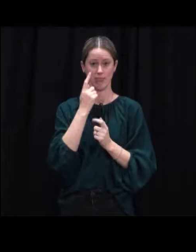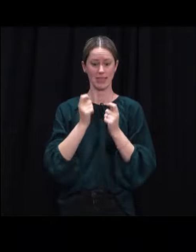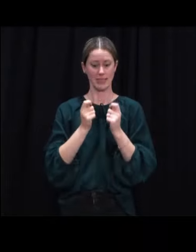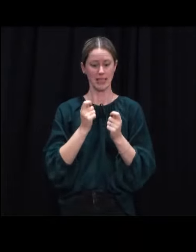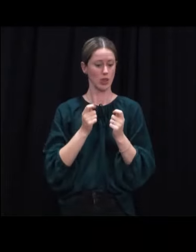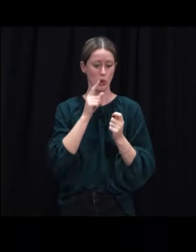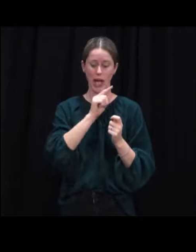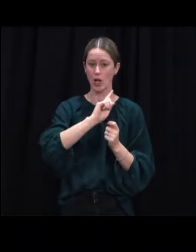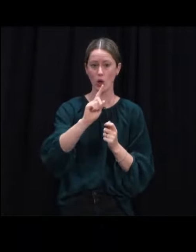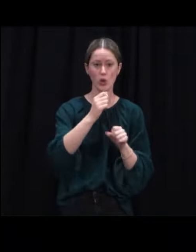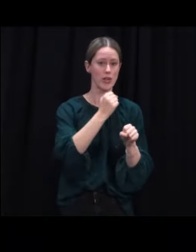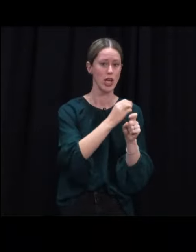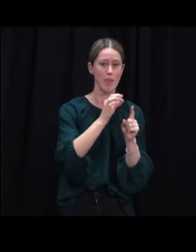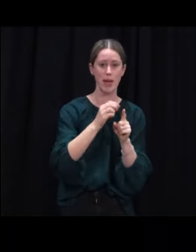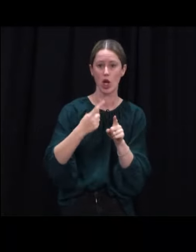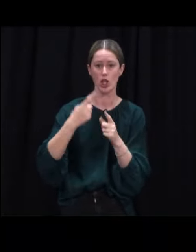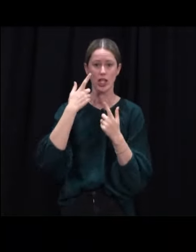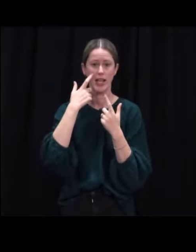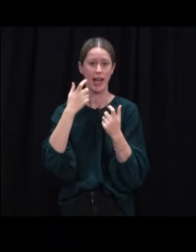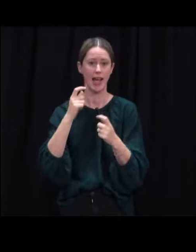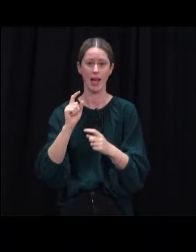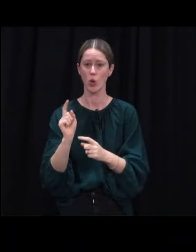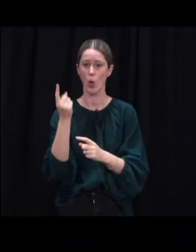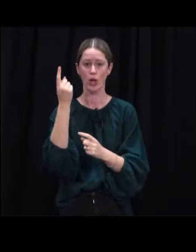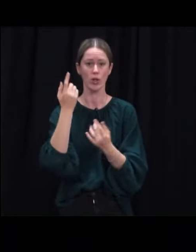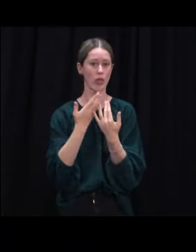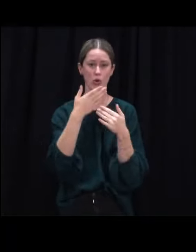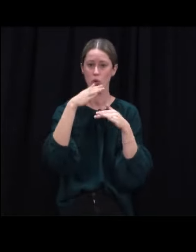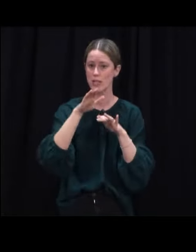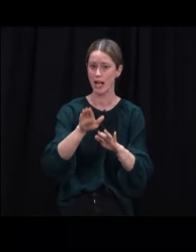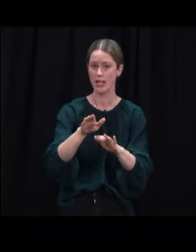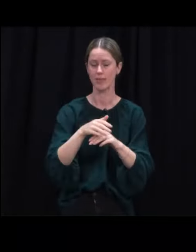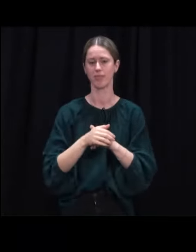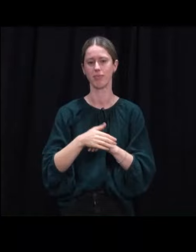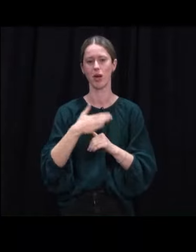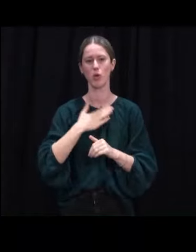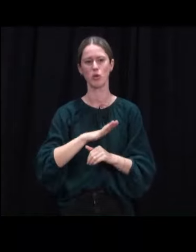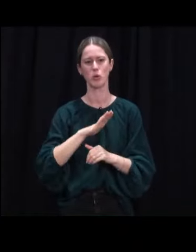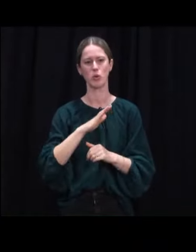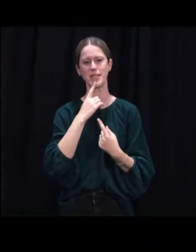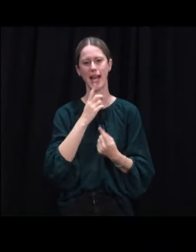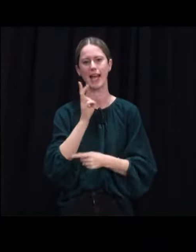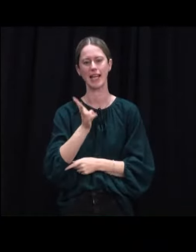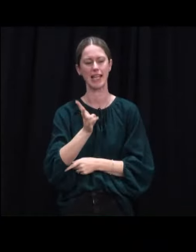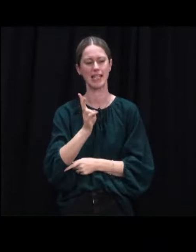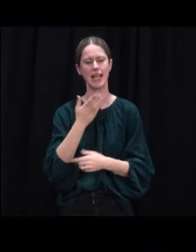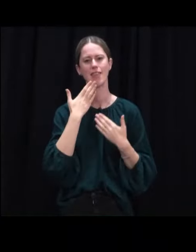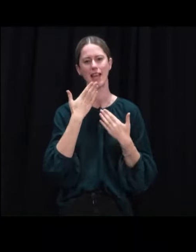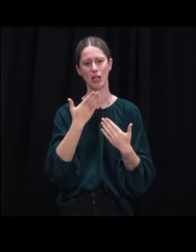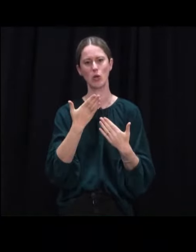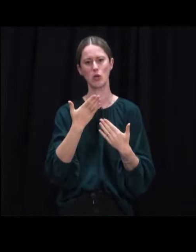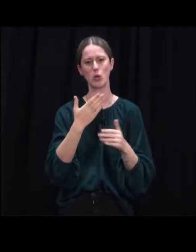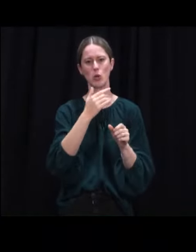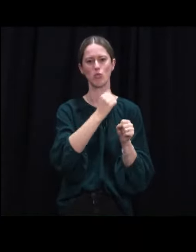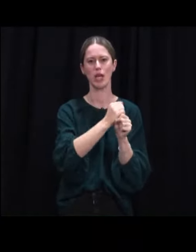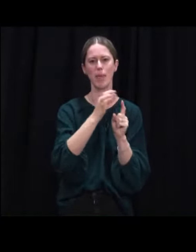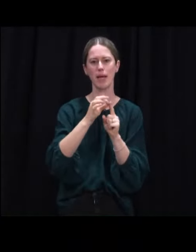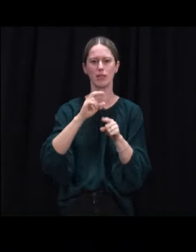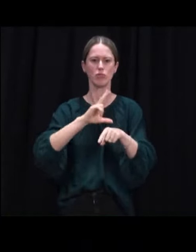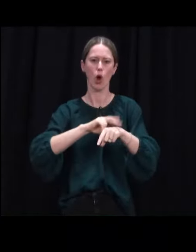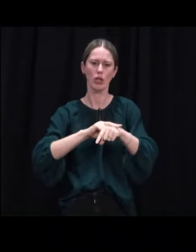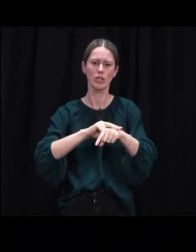practices and urgent care clinics in Auckland and around the motu, and I do want to shout out again to our colleagues in general practice doing all